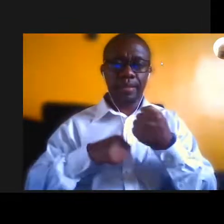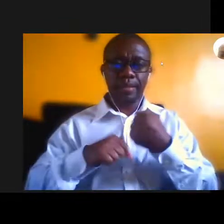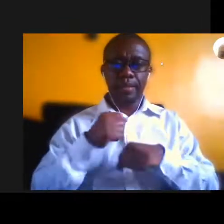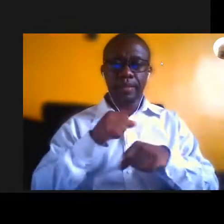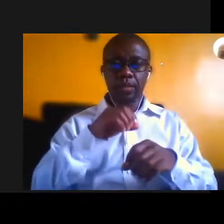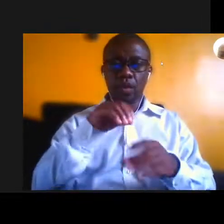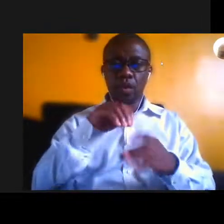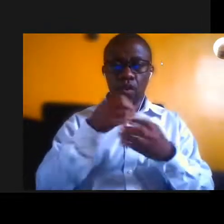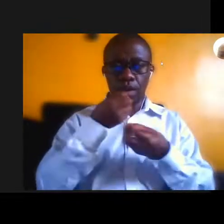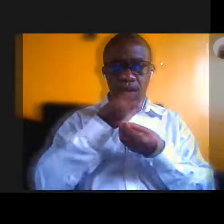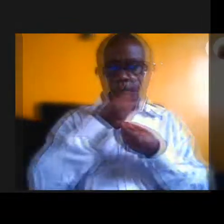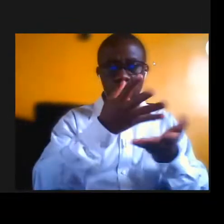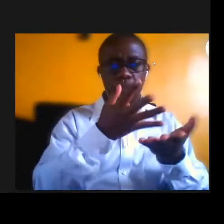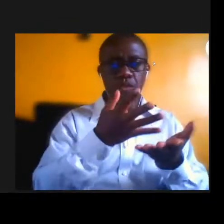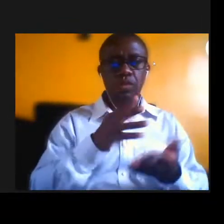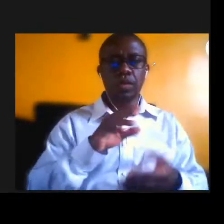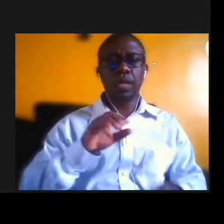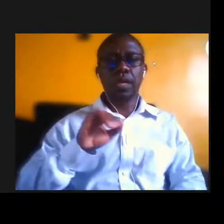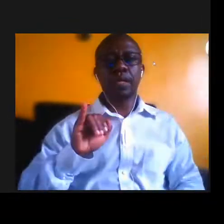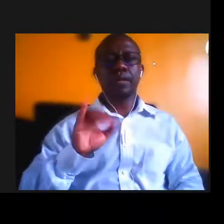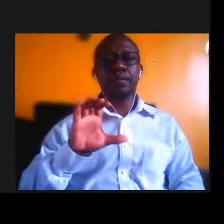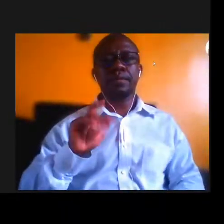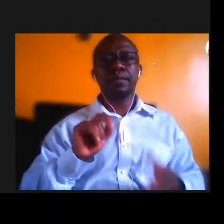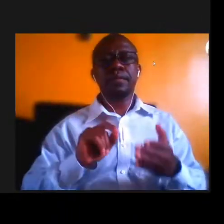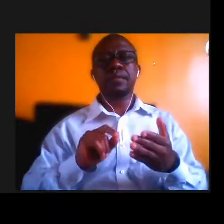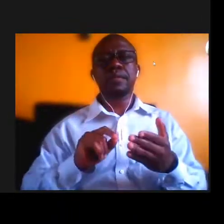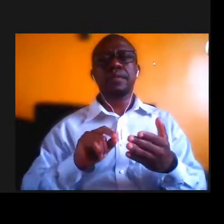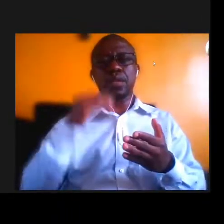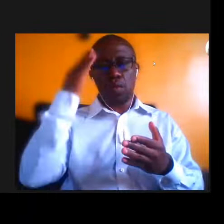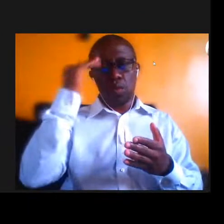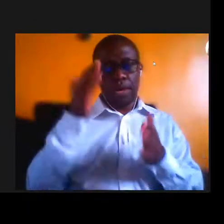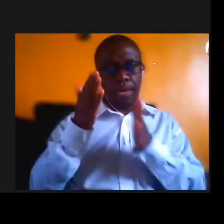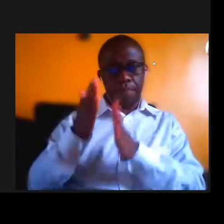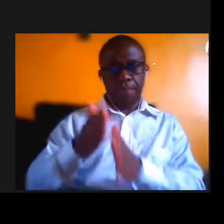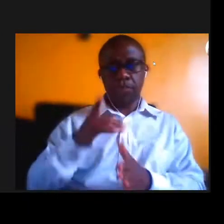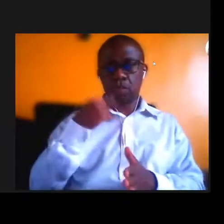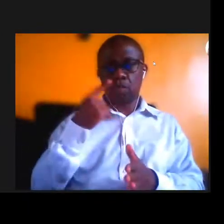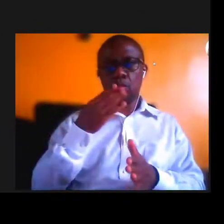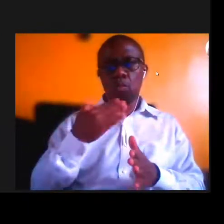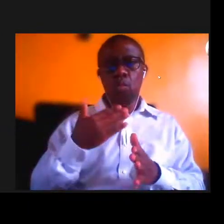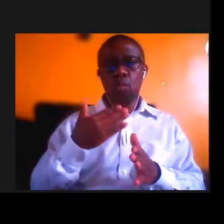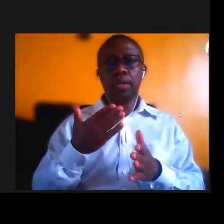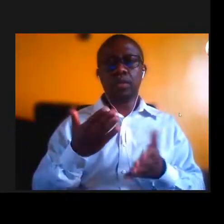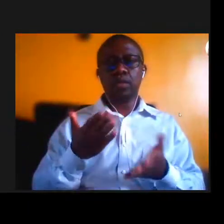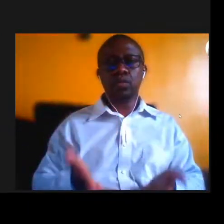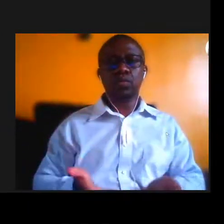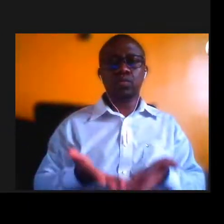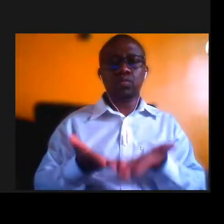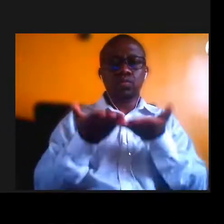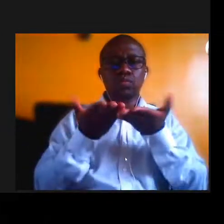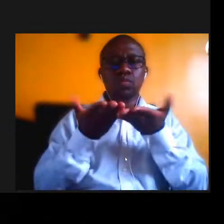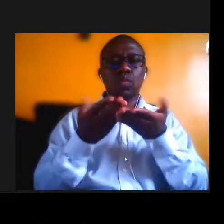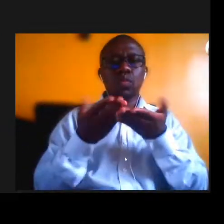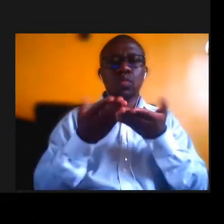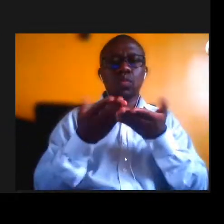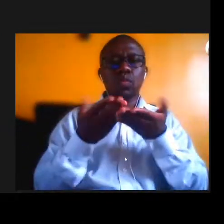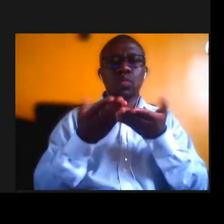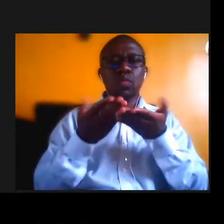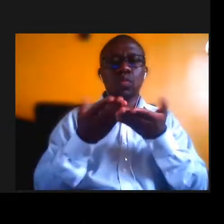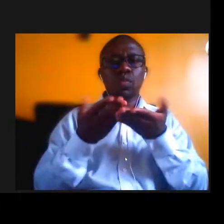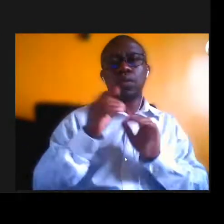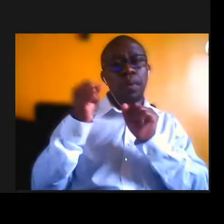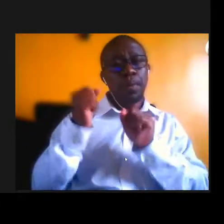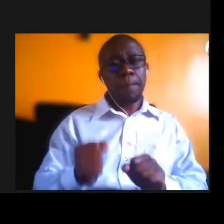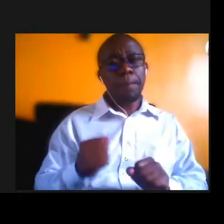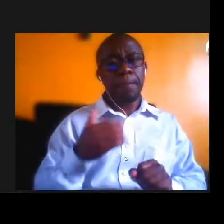information technology, because this period, someone who wants to grow up also to be developed need to have and also to